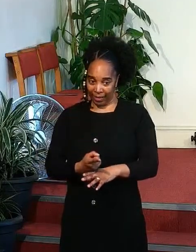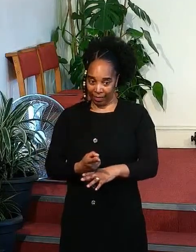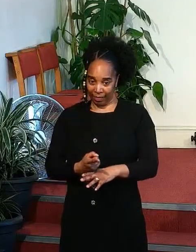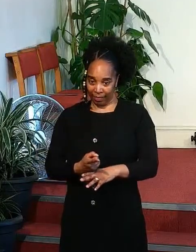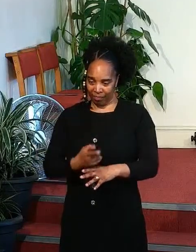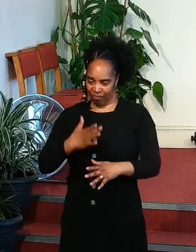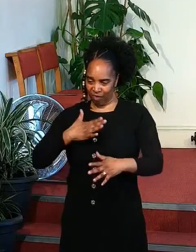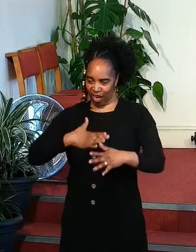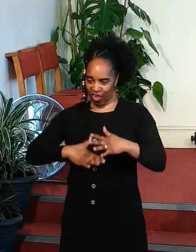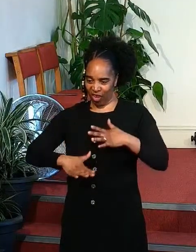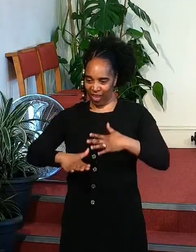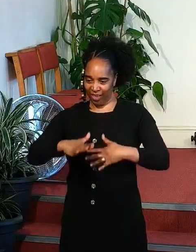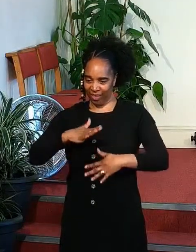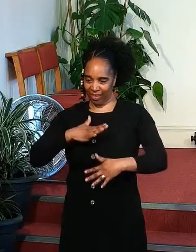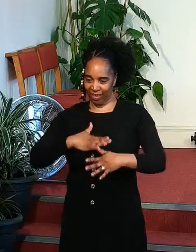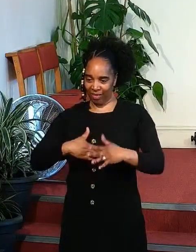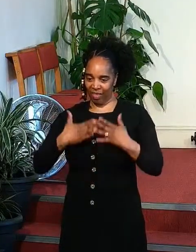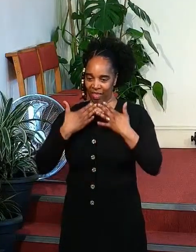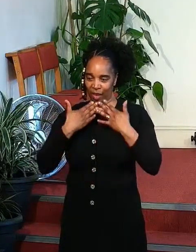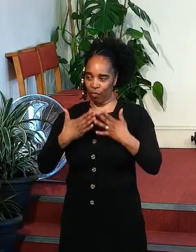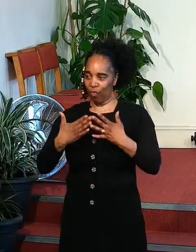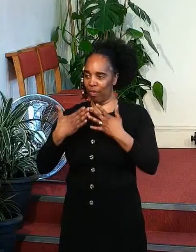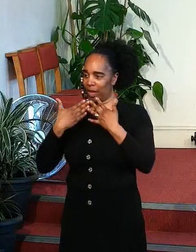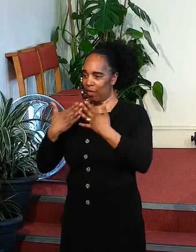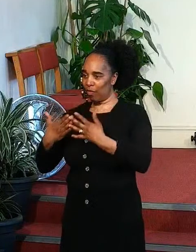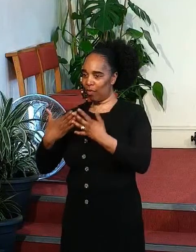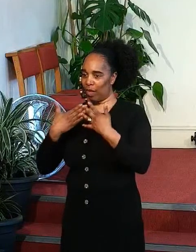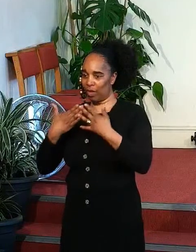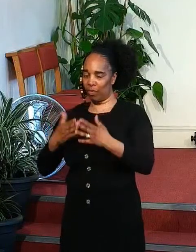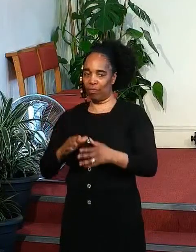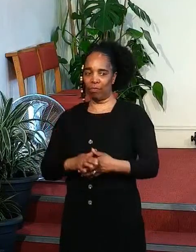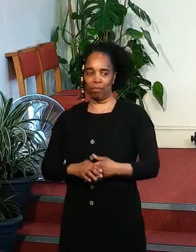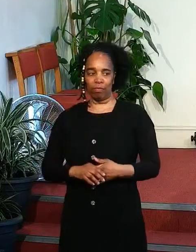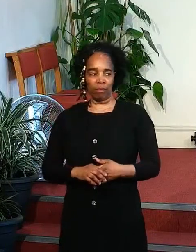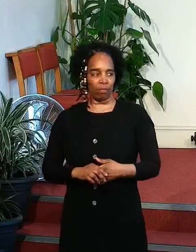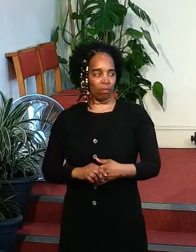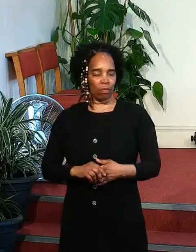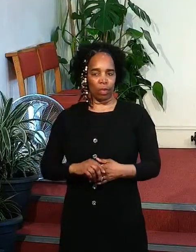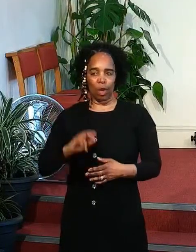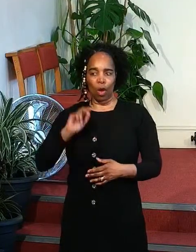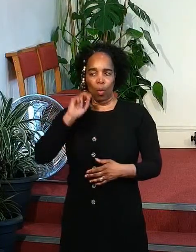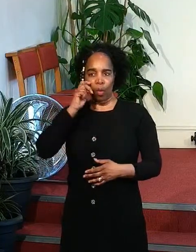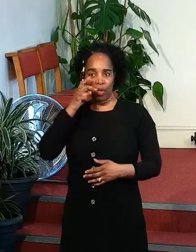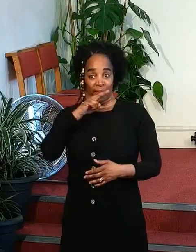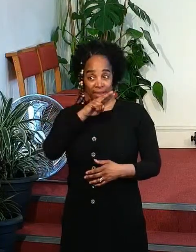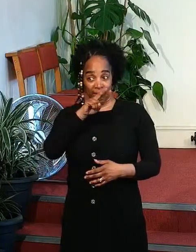your patience. Thank you, thank you, thank you. You will notice that the